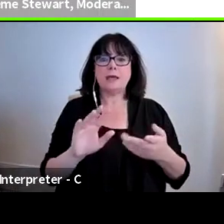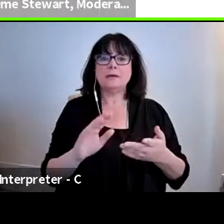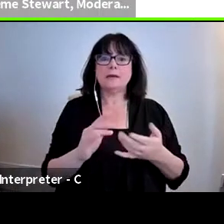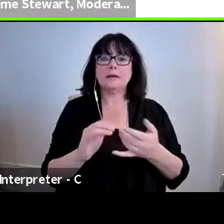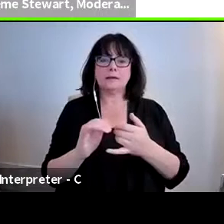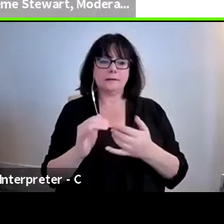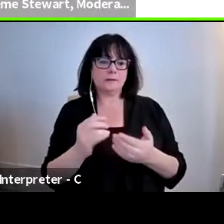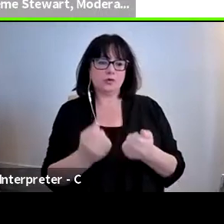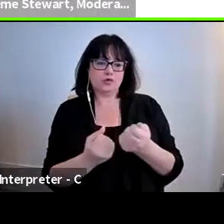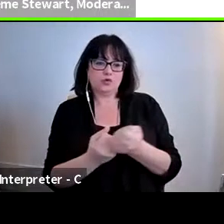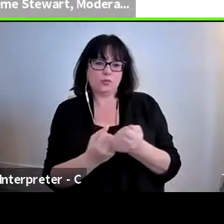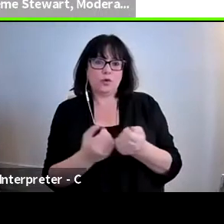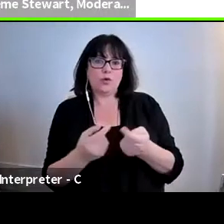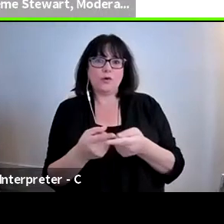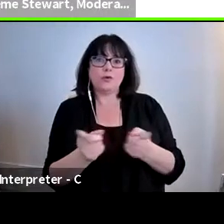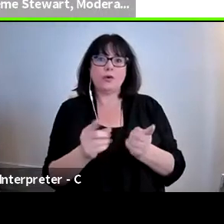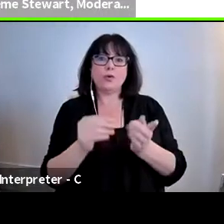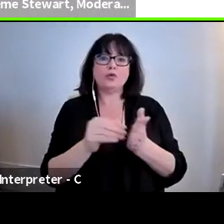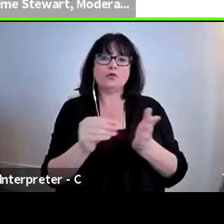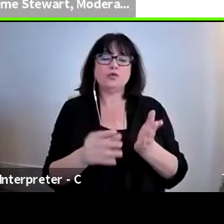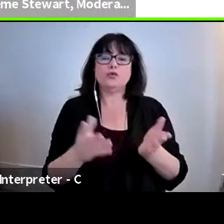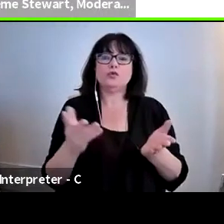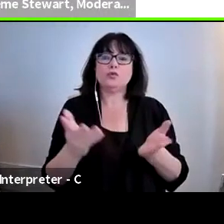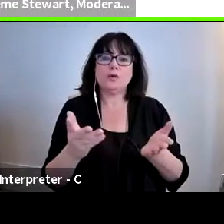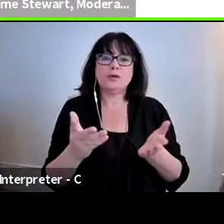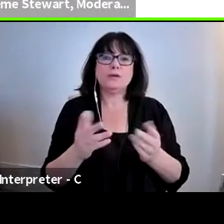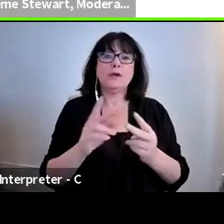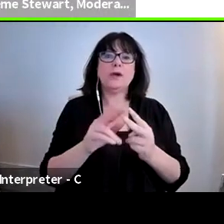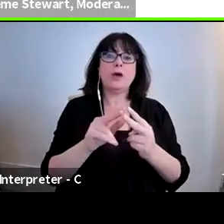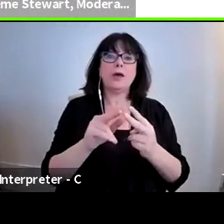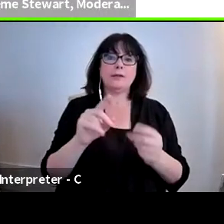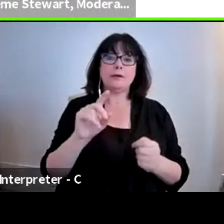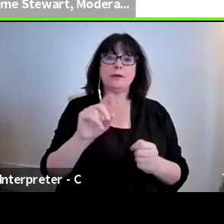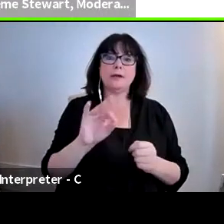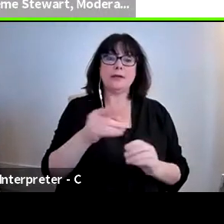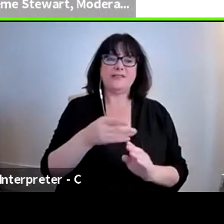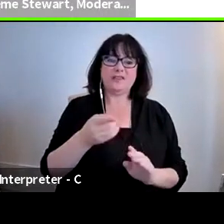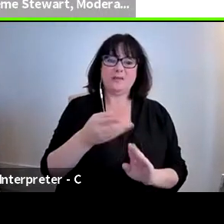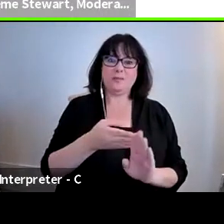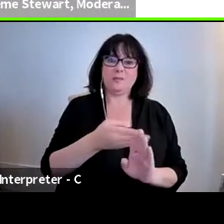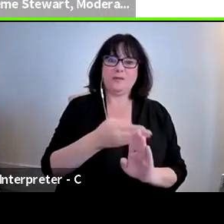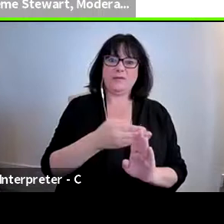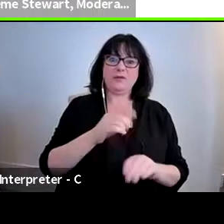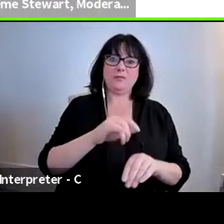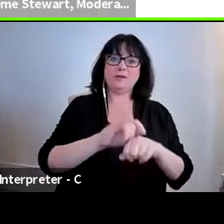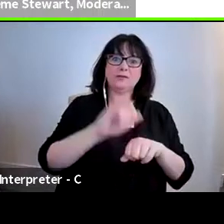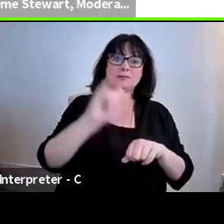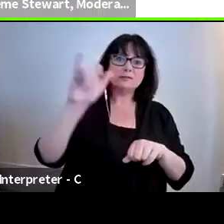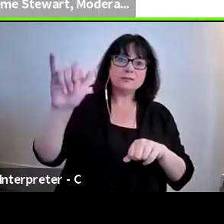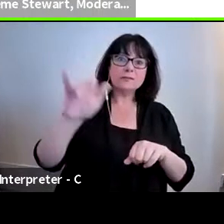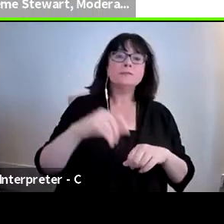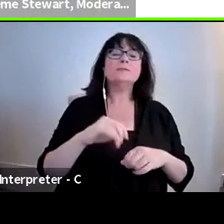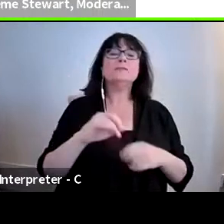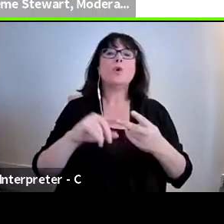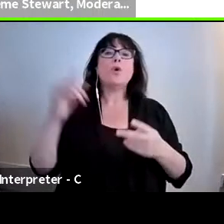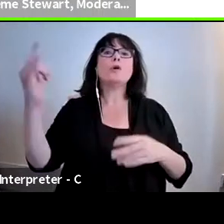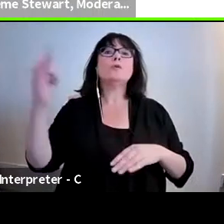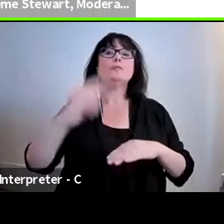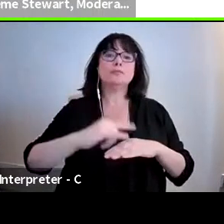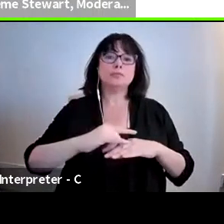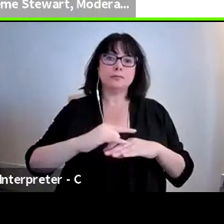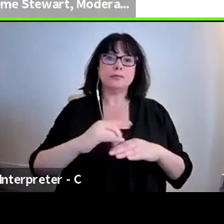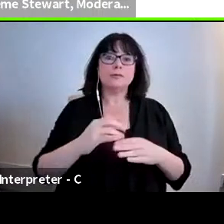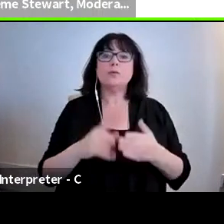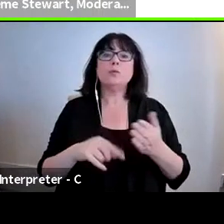those students, either pre-departure or on arrival? So pre-departure would be things like letters of support, if that's required, port of